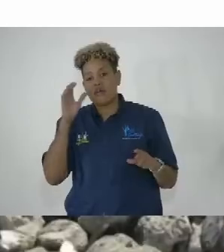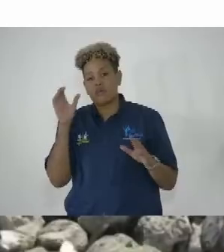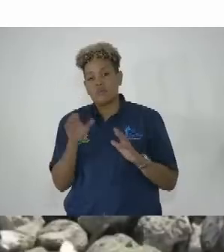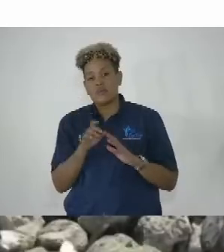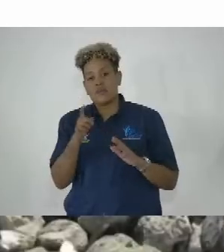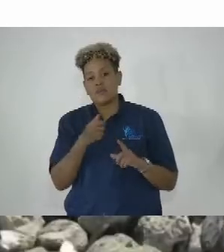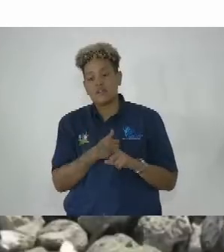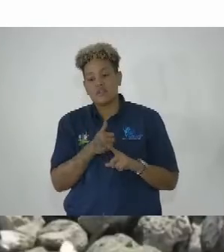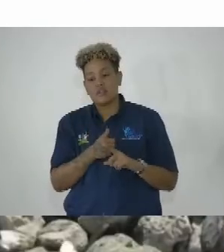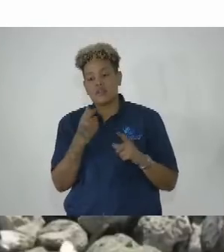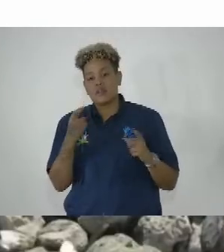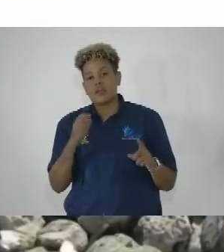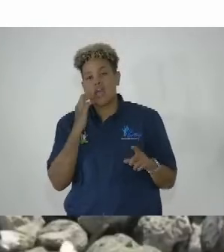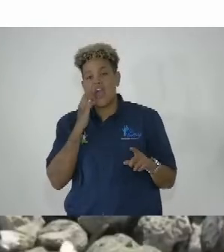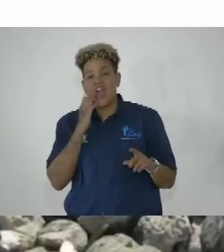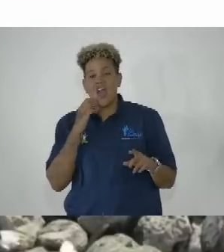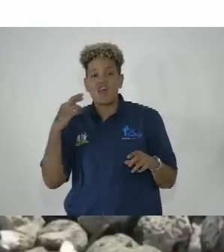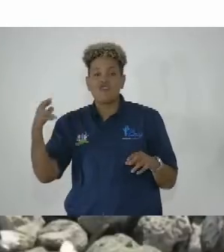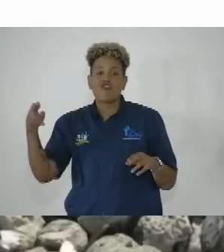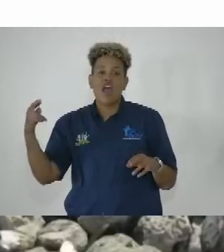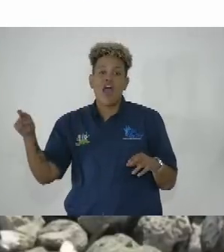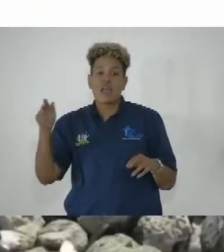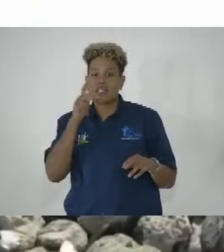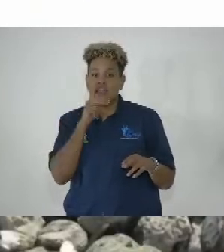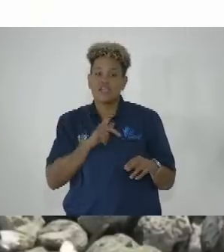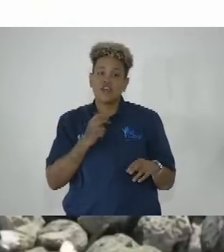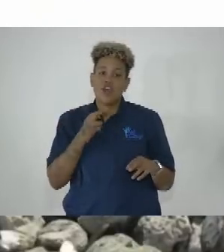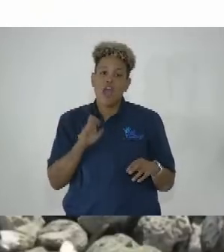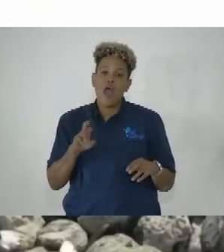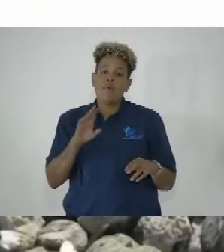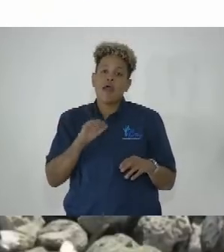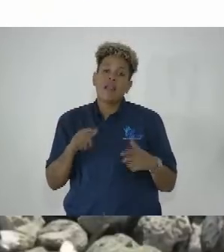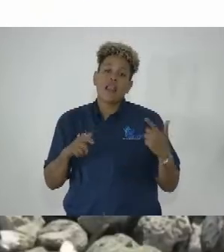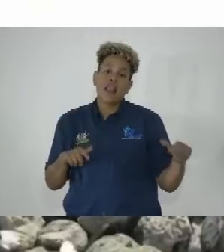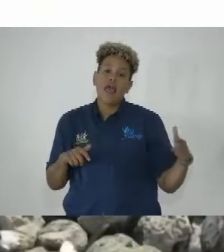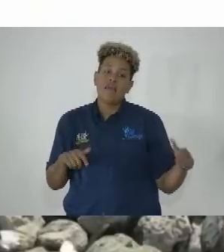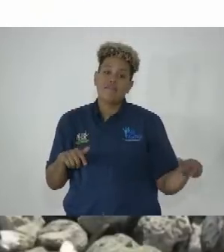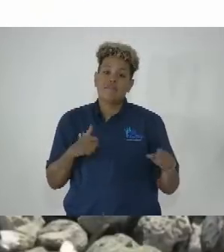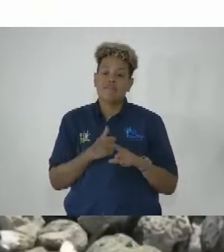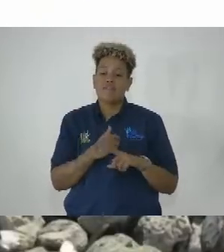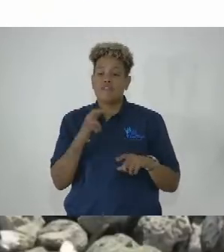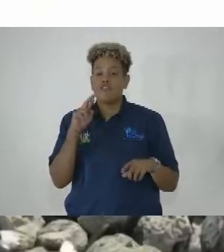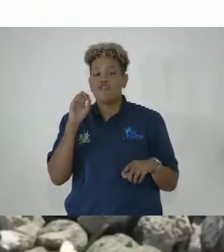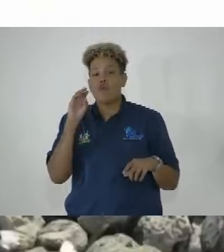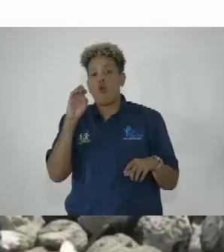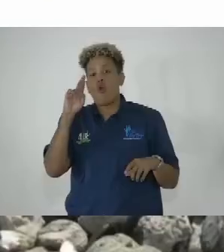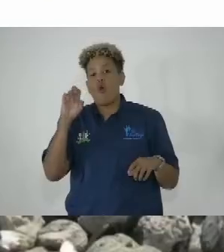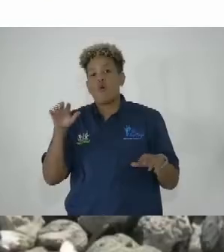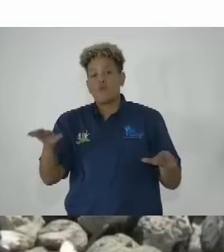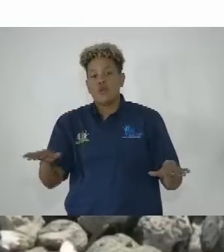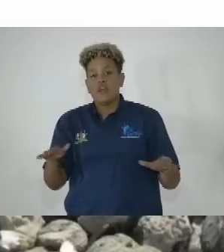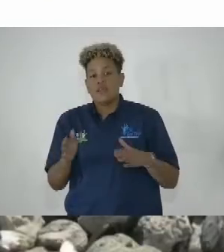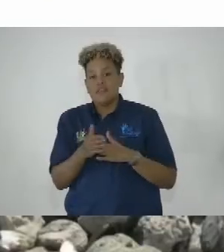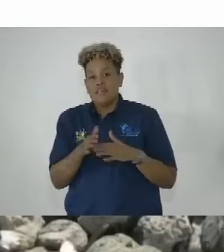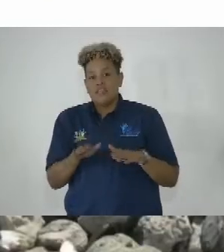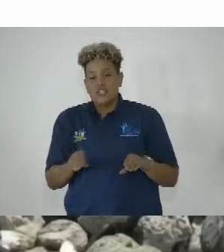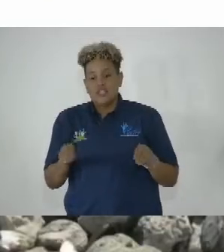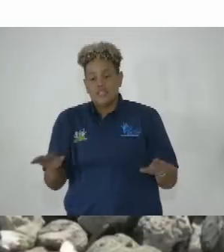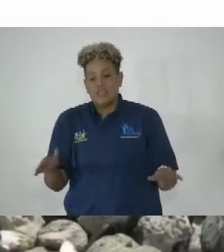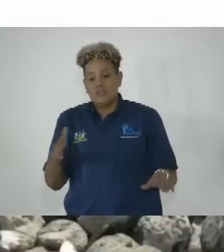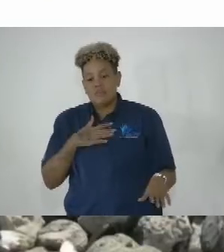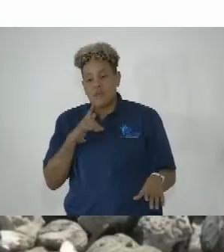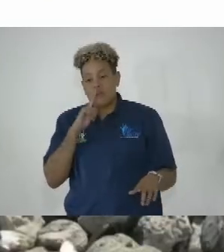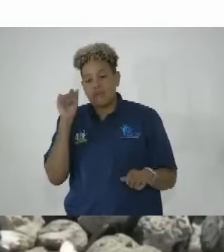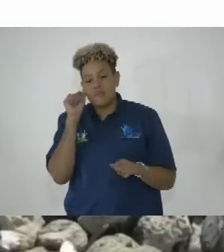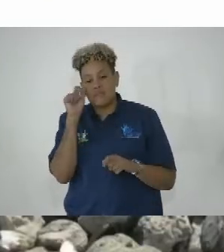Cobre, on the right is the Kingston Harbor, and on the left is a picture from the Rio Cobre fish kills. My